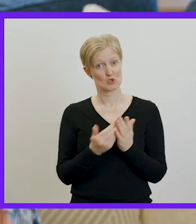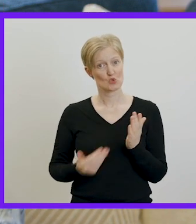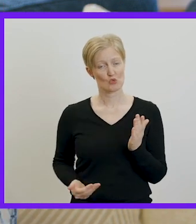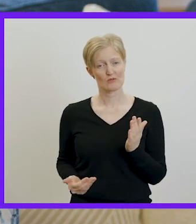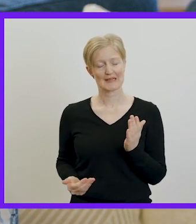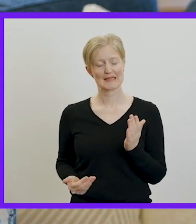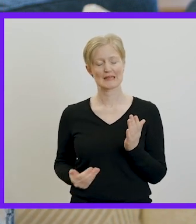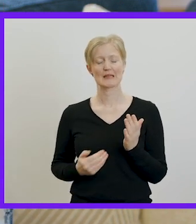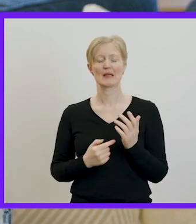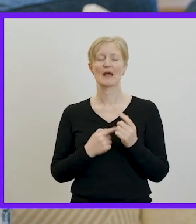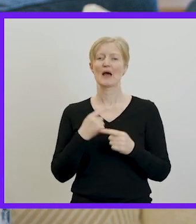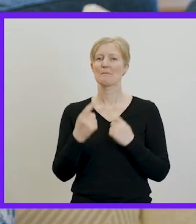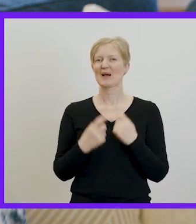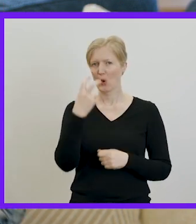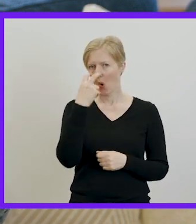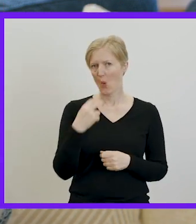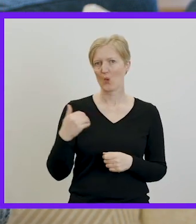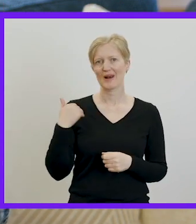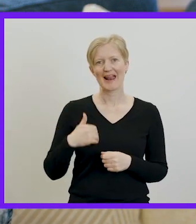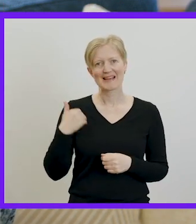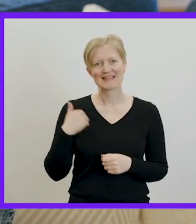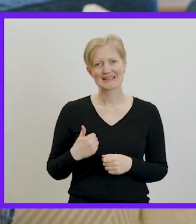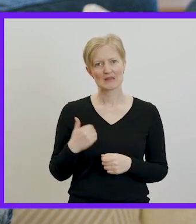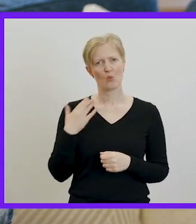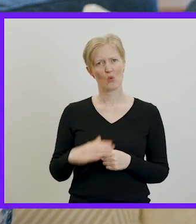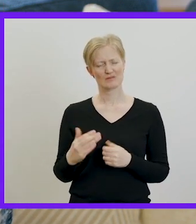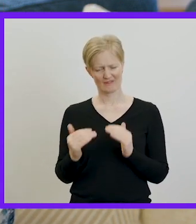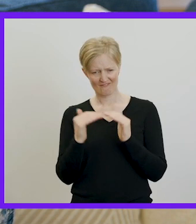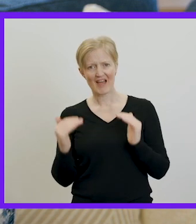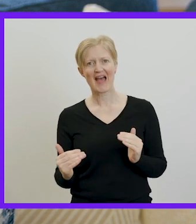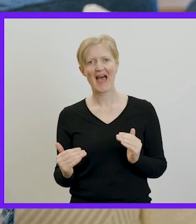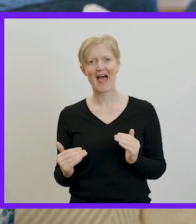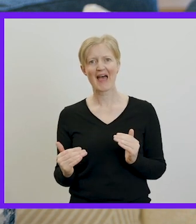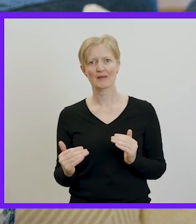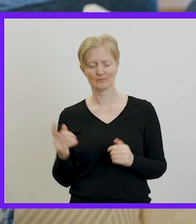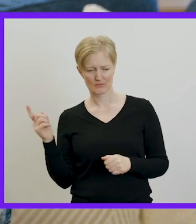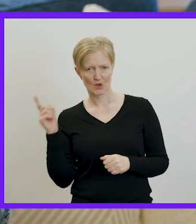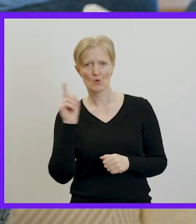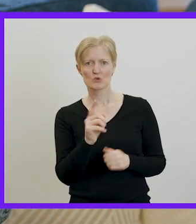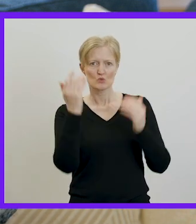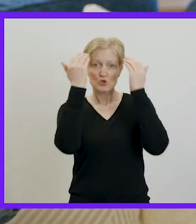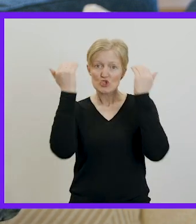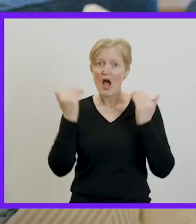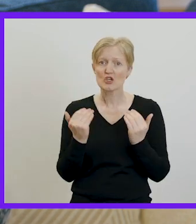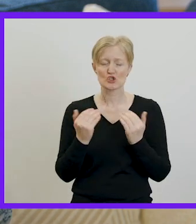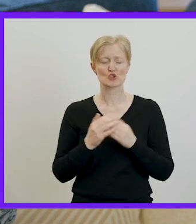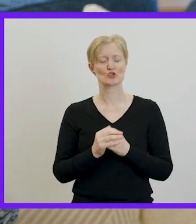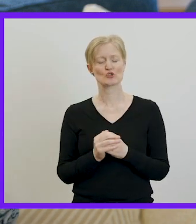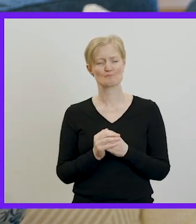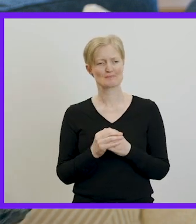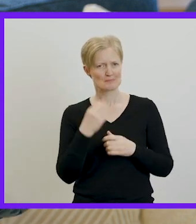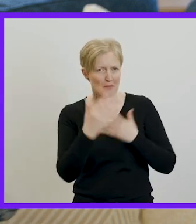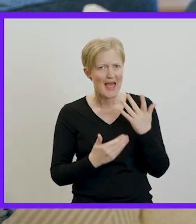another story. This time it's about an old lady that wants justice. So she goes along to a